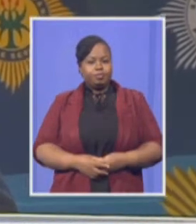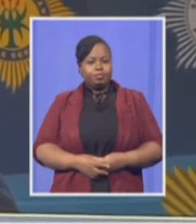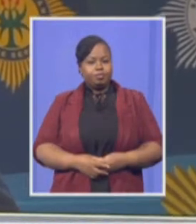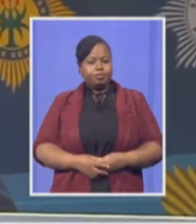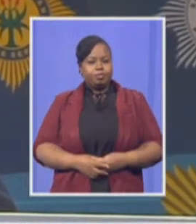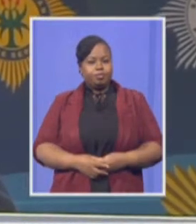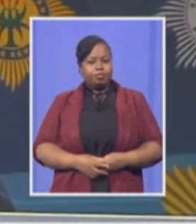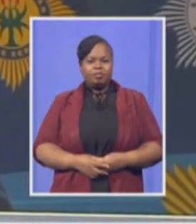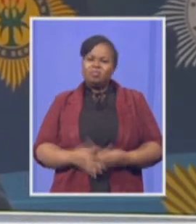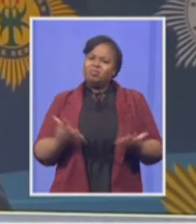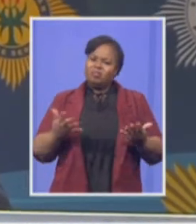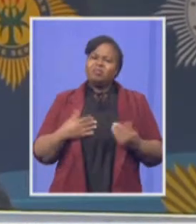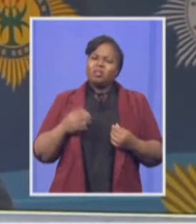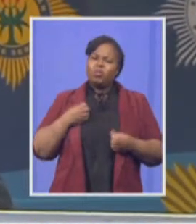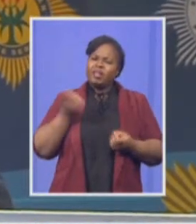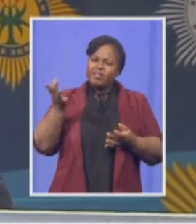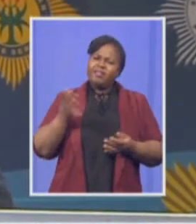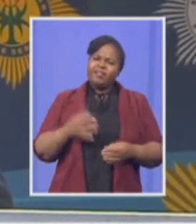Now you'll get